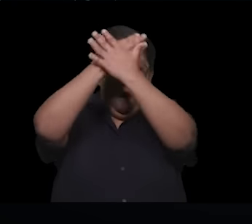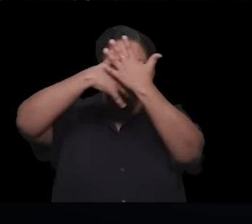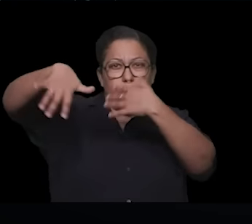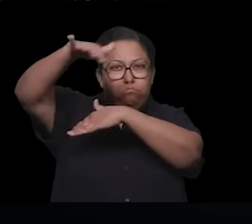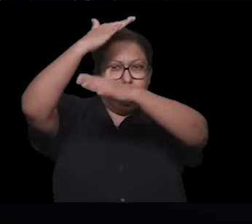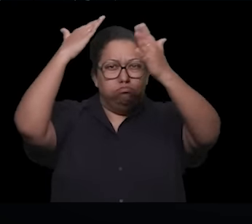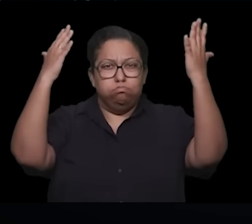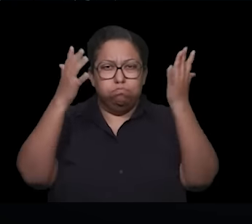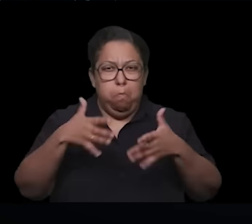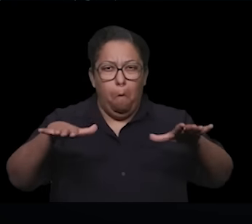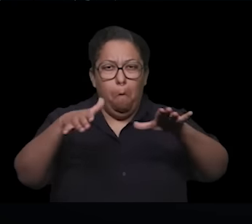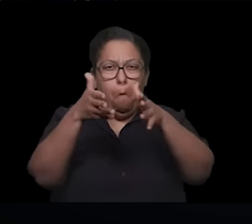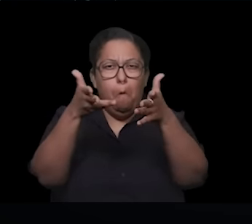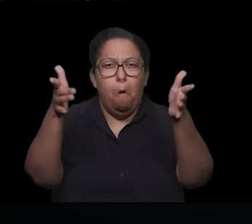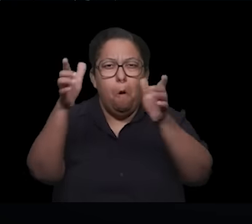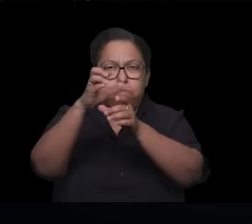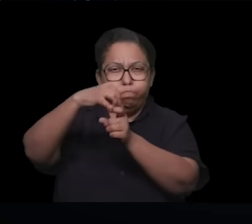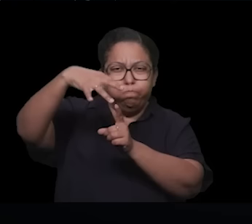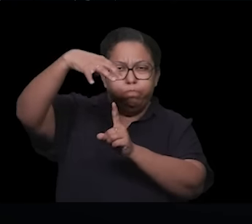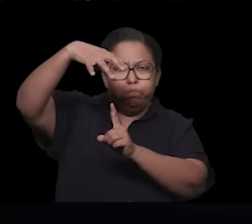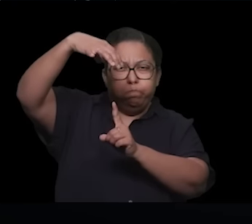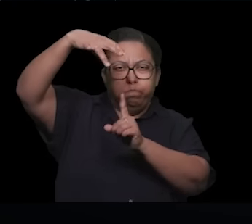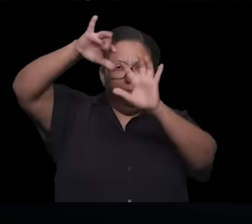sky, taking on a mushroom shape.